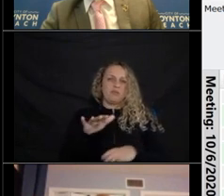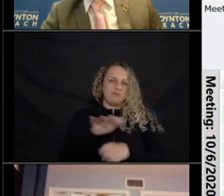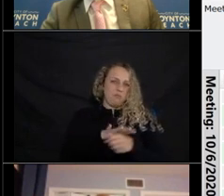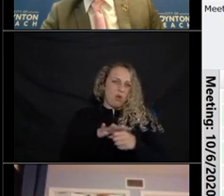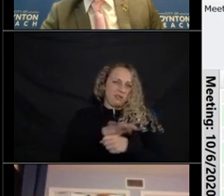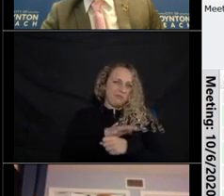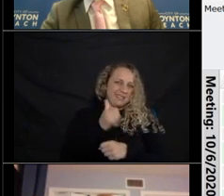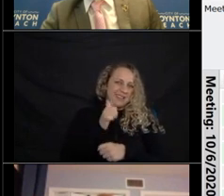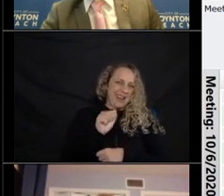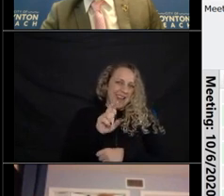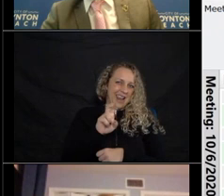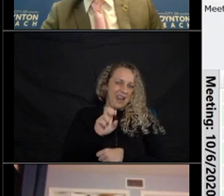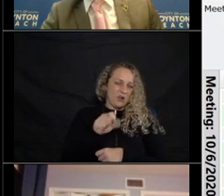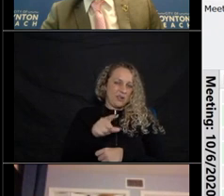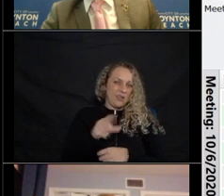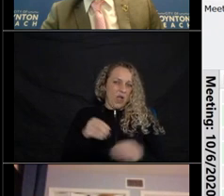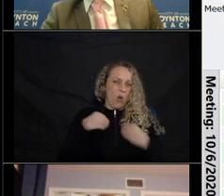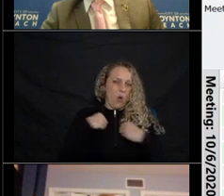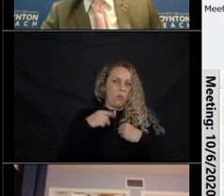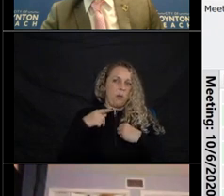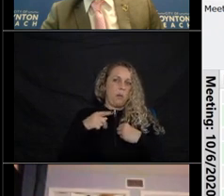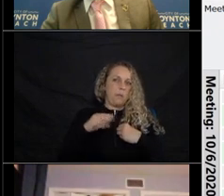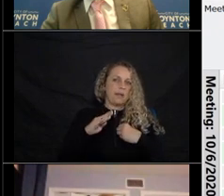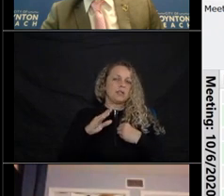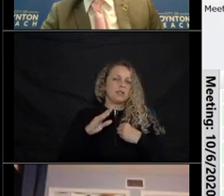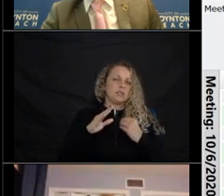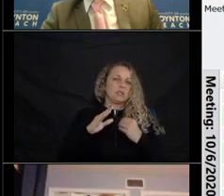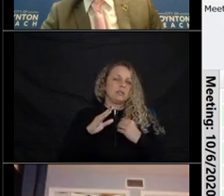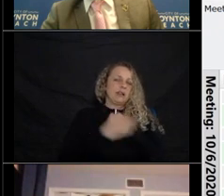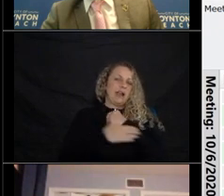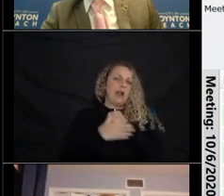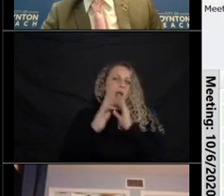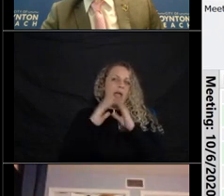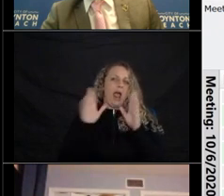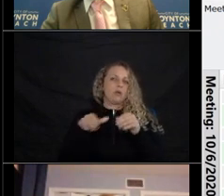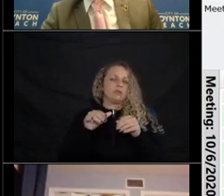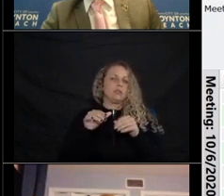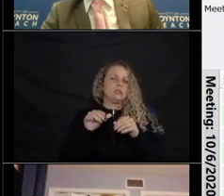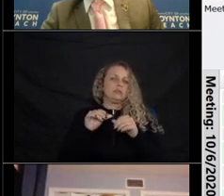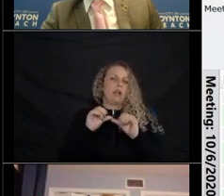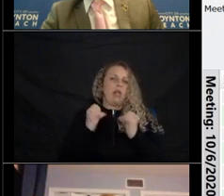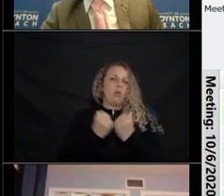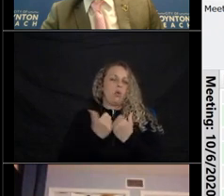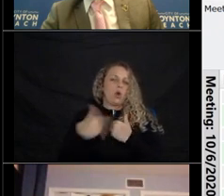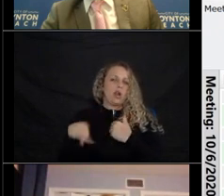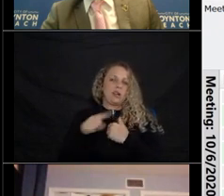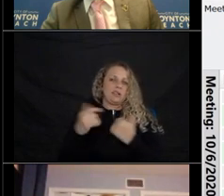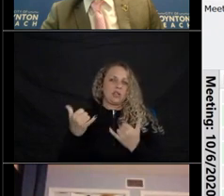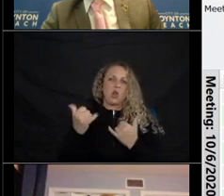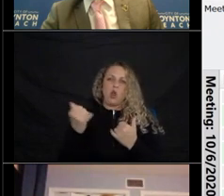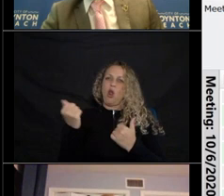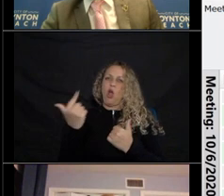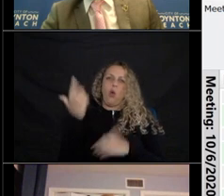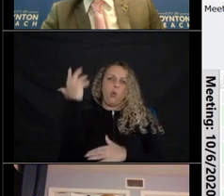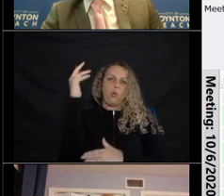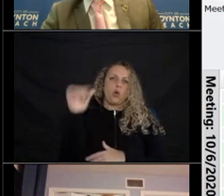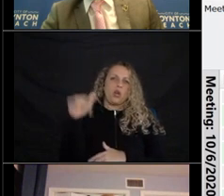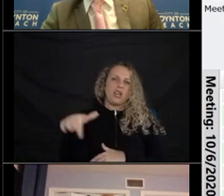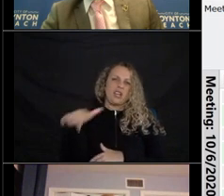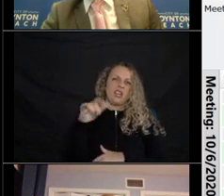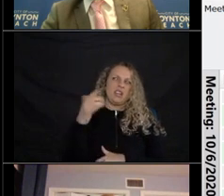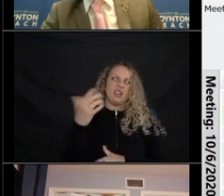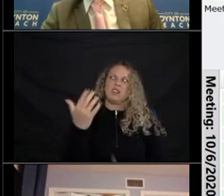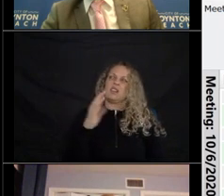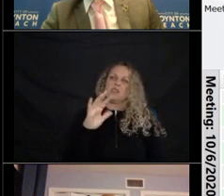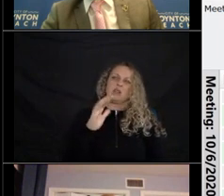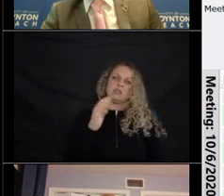acres that's owned by the Palm Beach County Housing Authority. That is currently all wooded and about